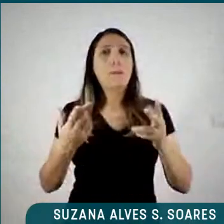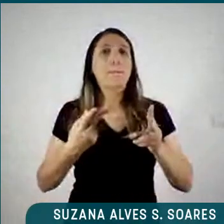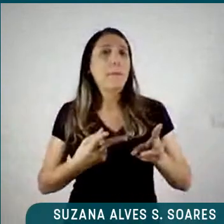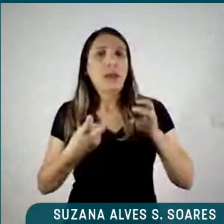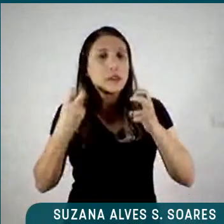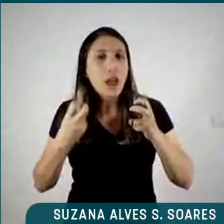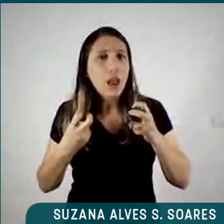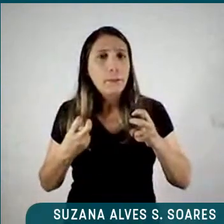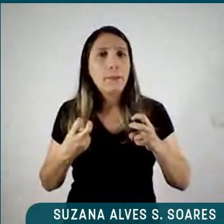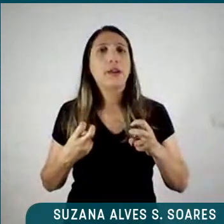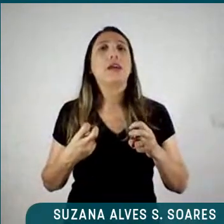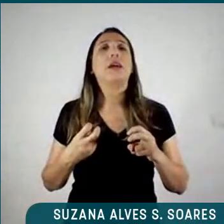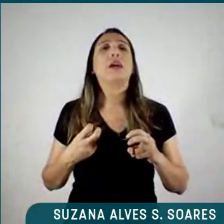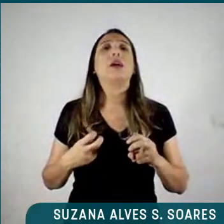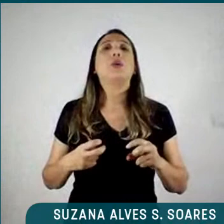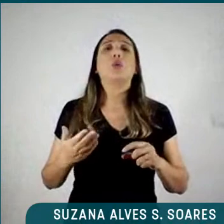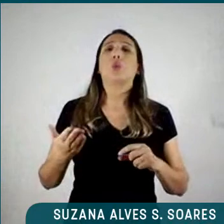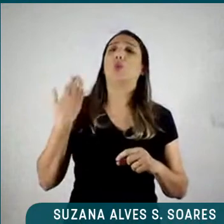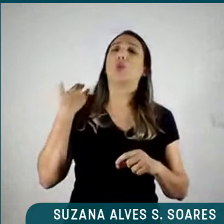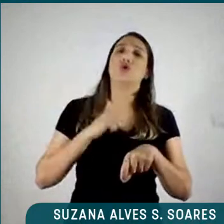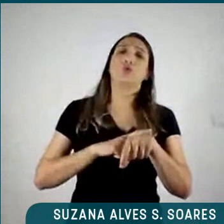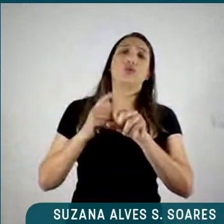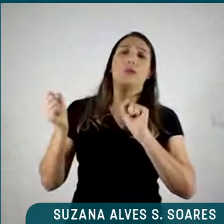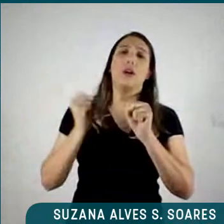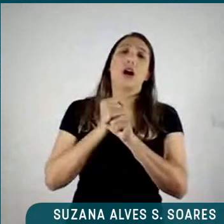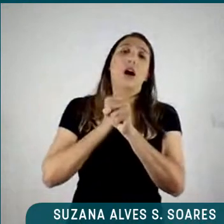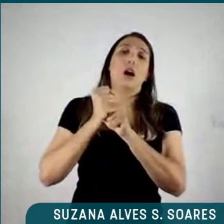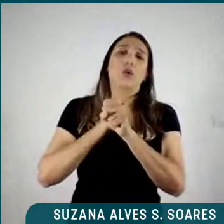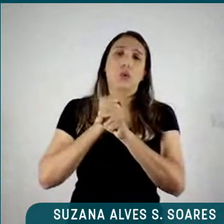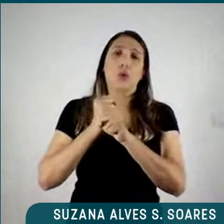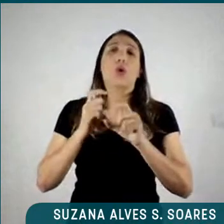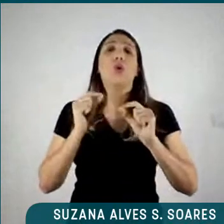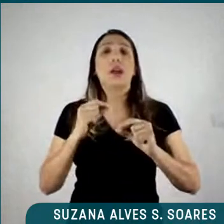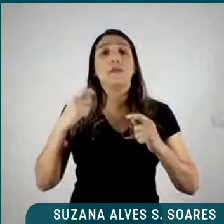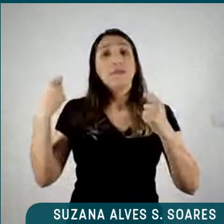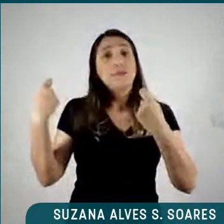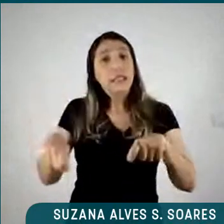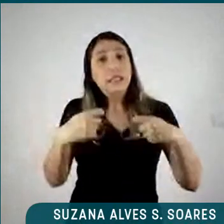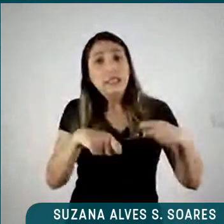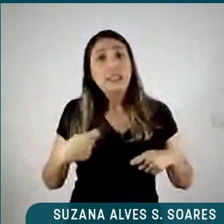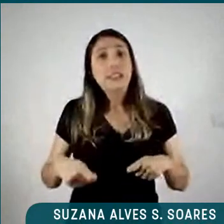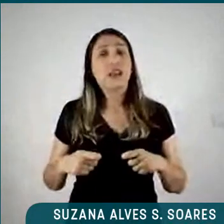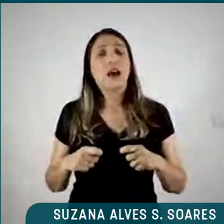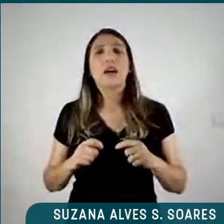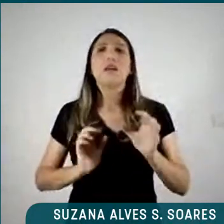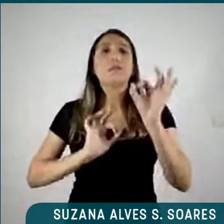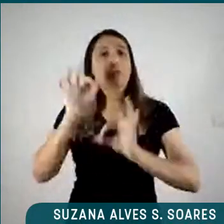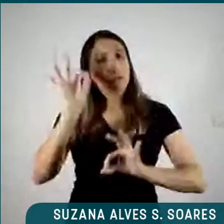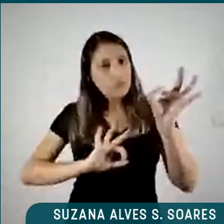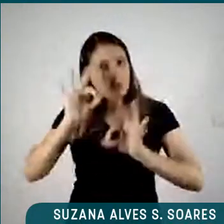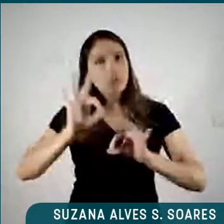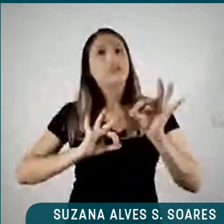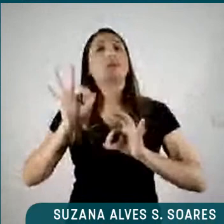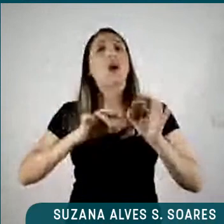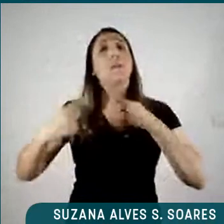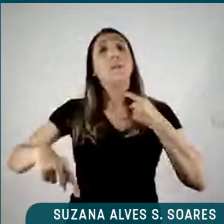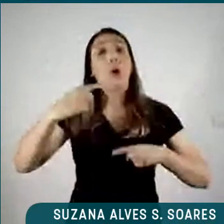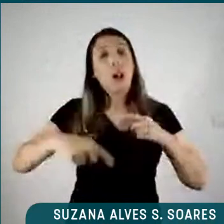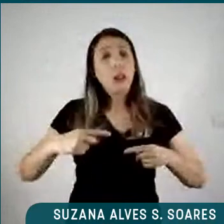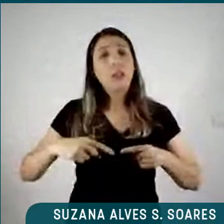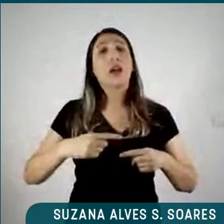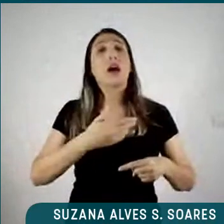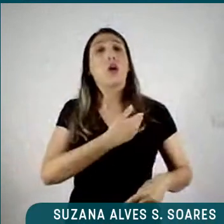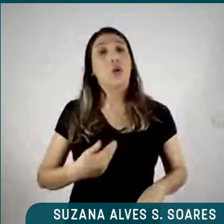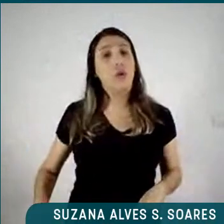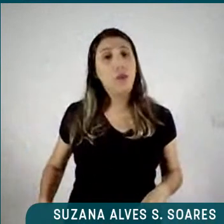with public policies have noticed and have emphasized in the last few years is the